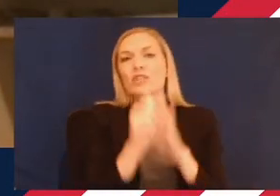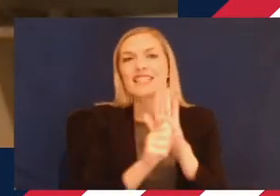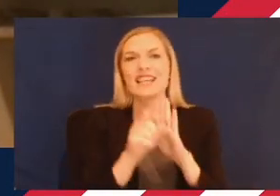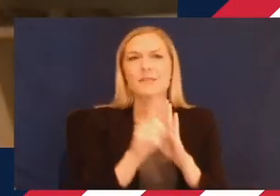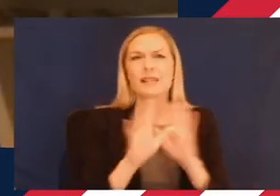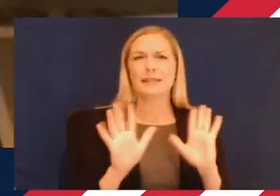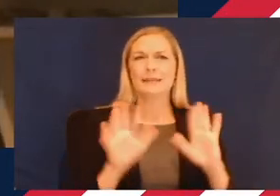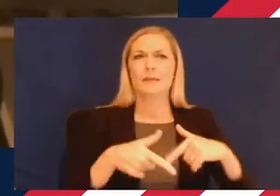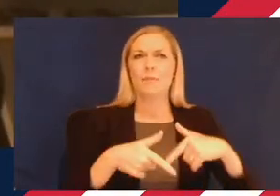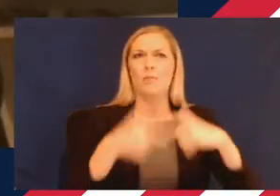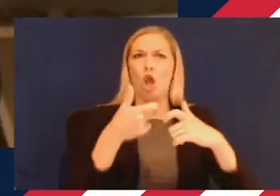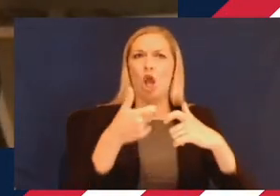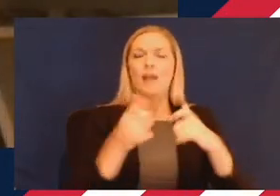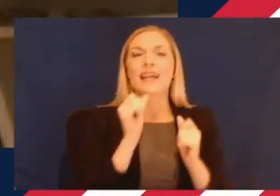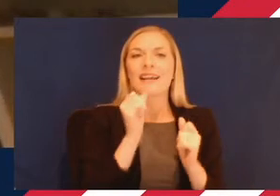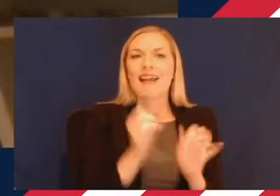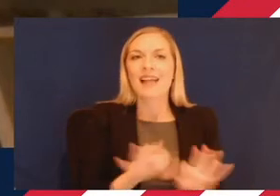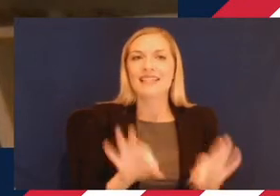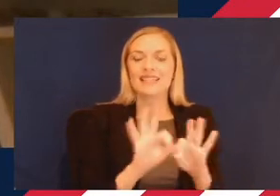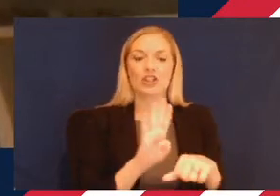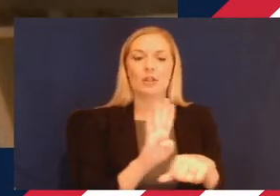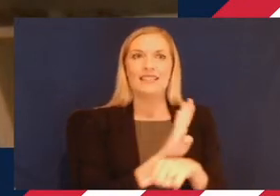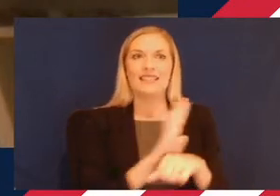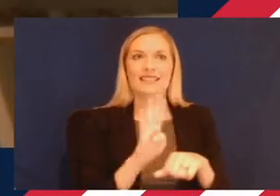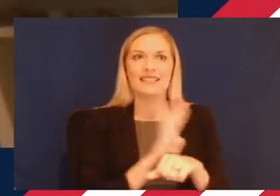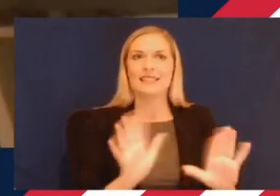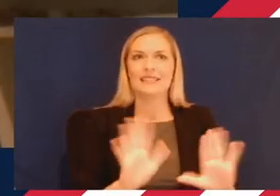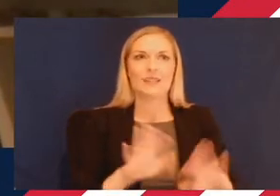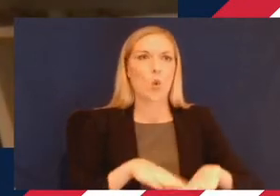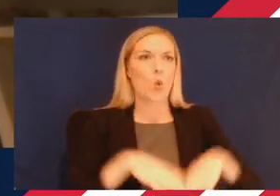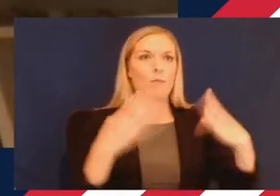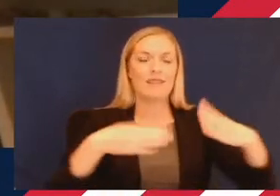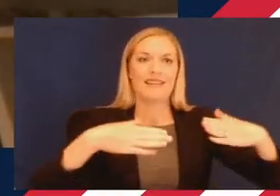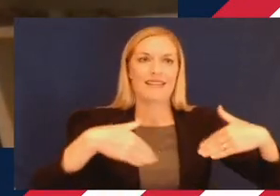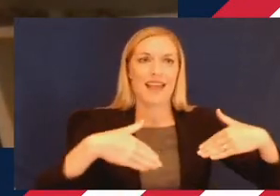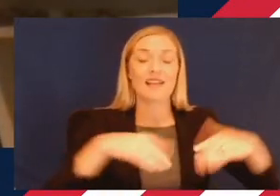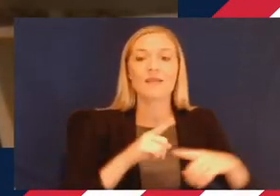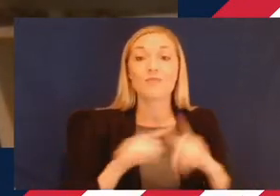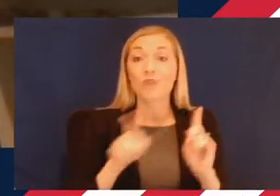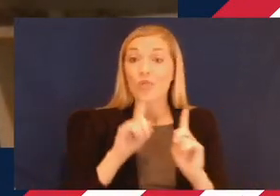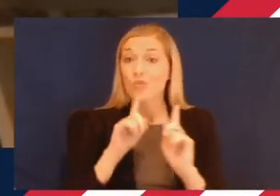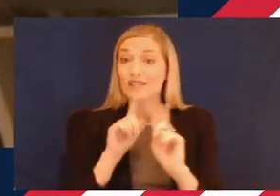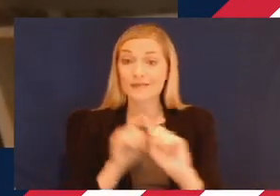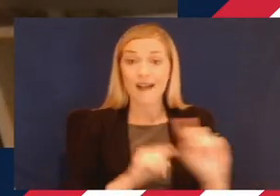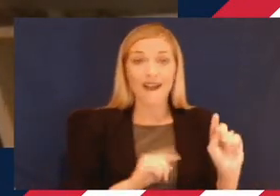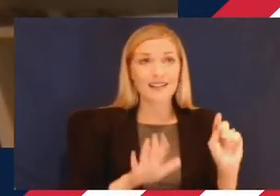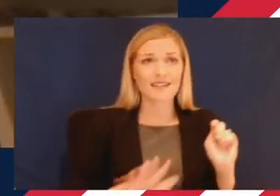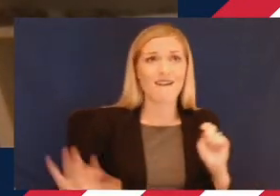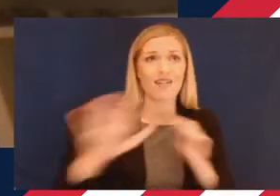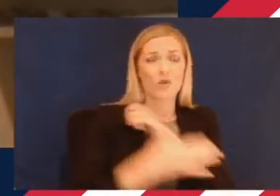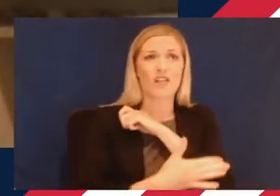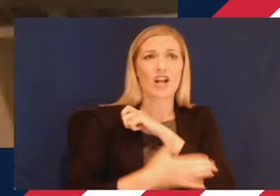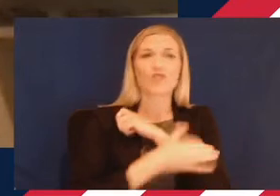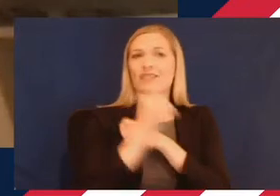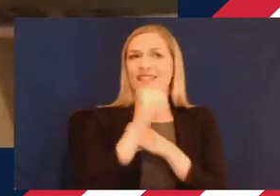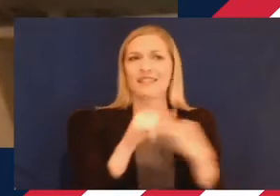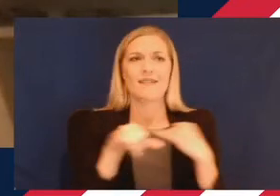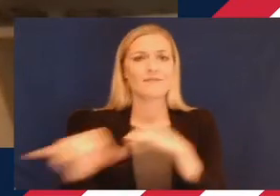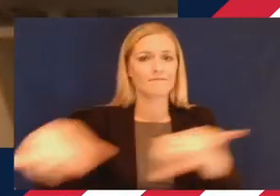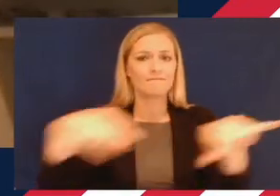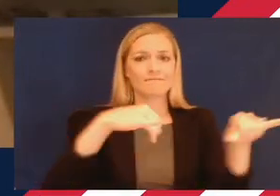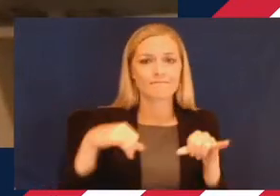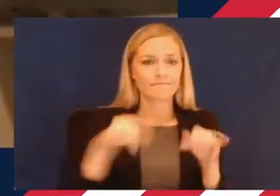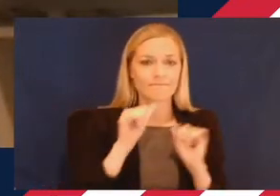businesses. But the response continues to be uneven across the country. In the absence of an